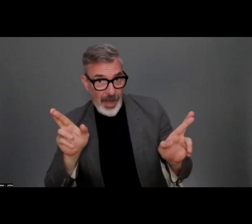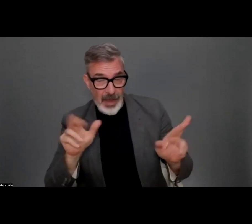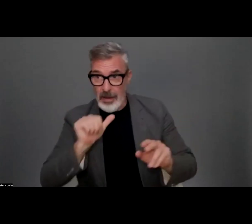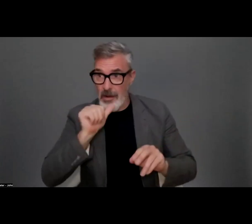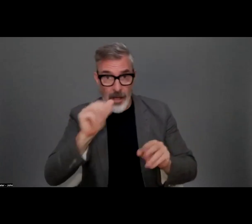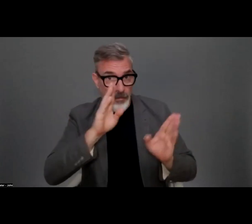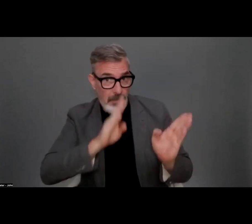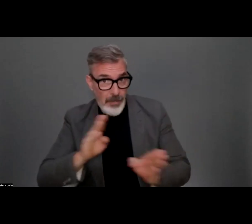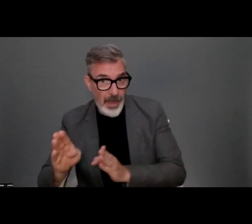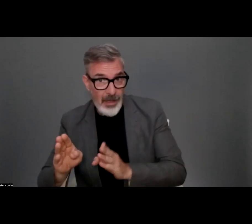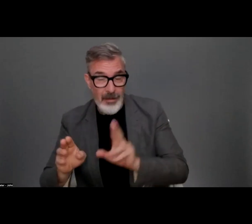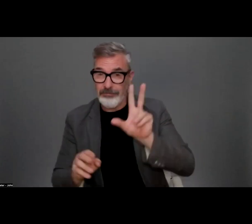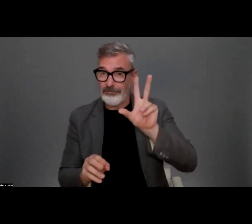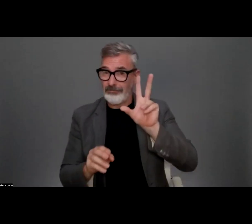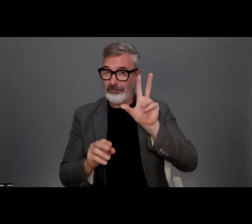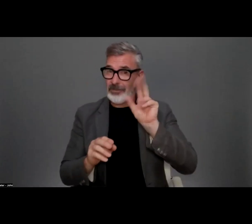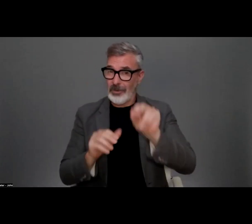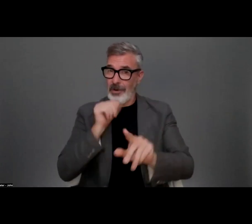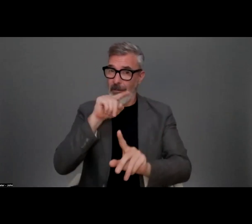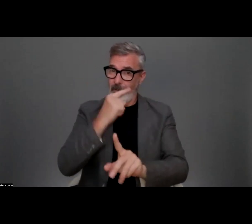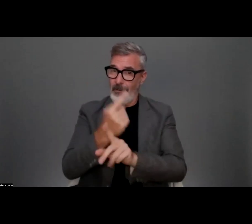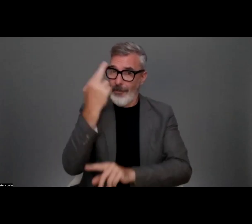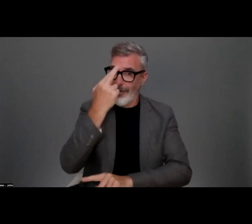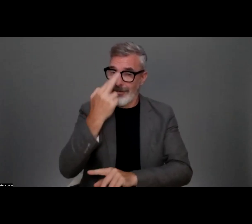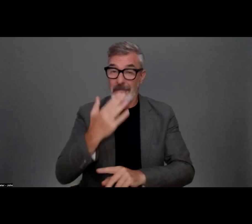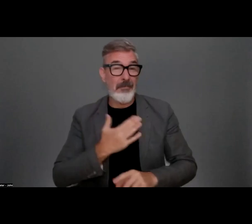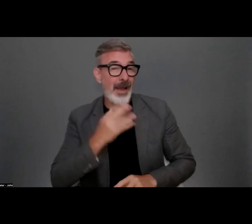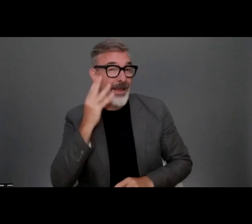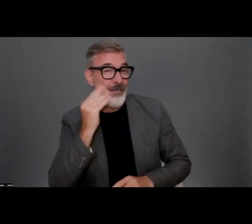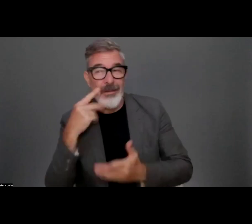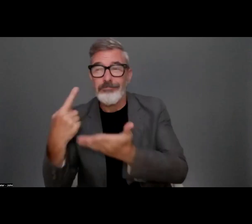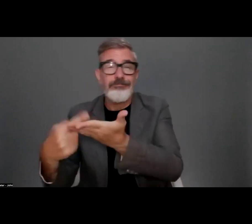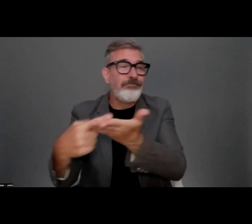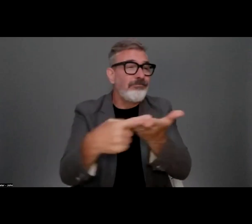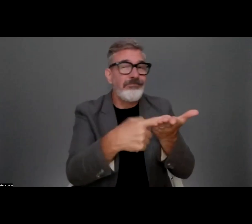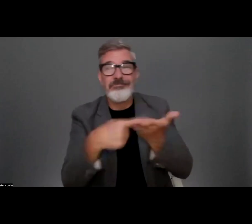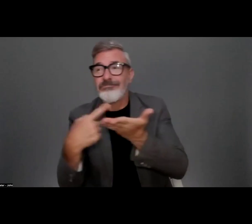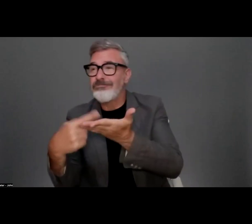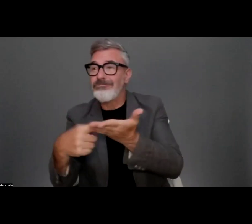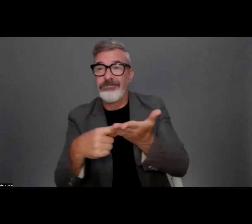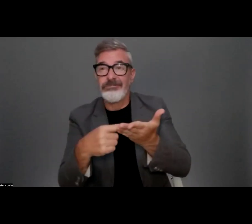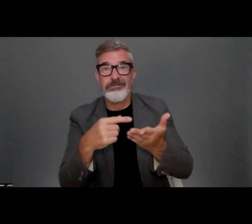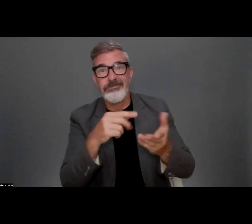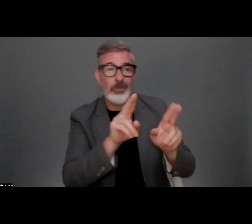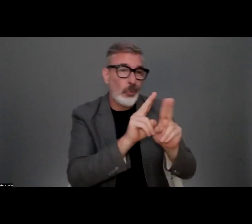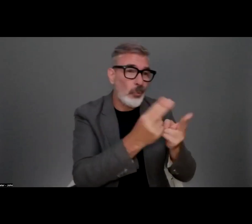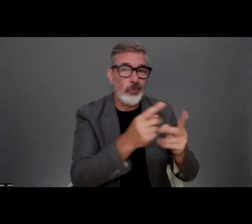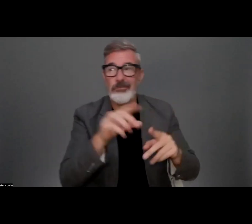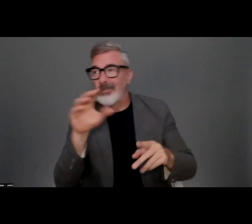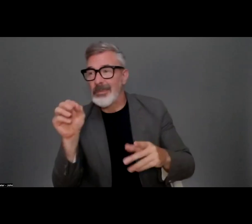including different employers and union heads, it's always been a conversation of how do we warm up this